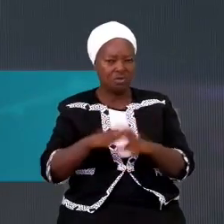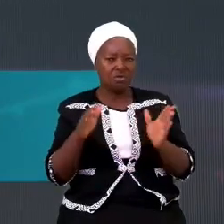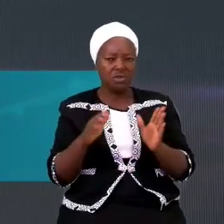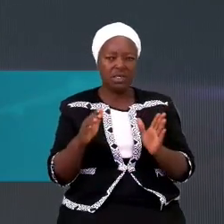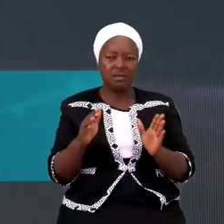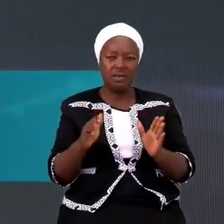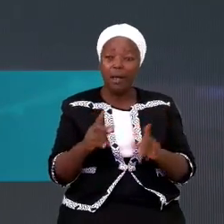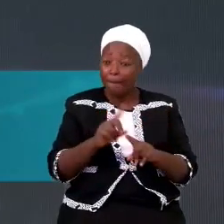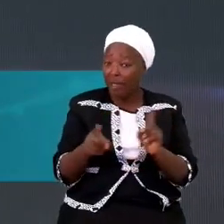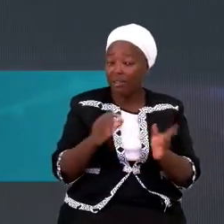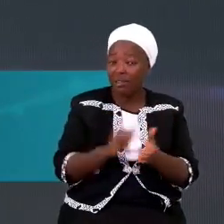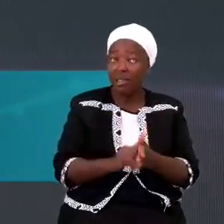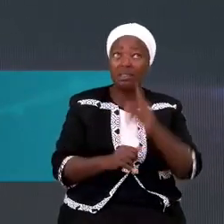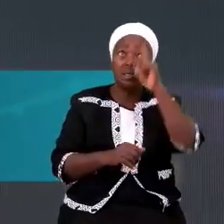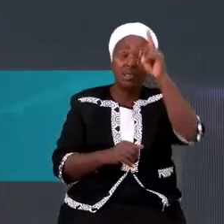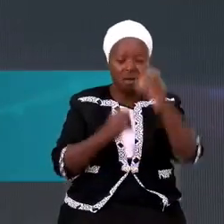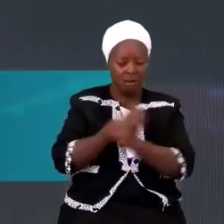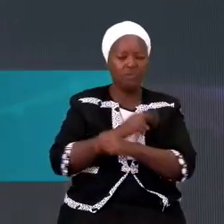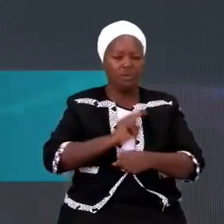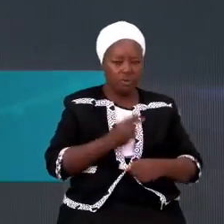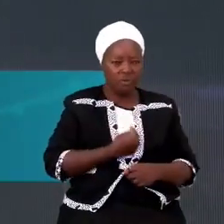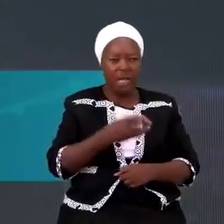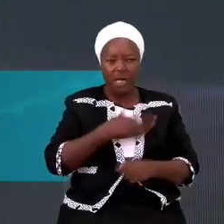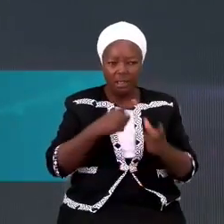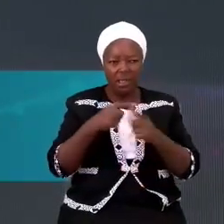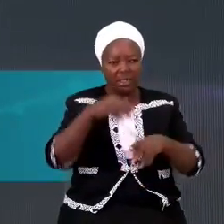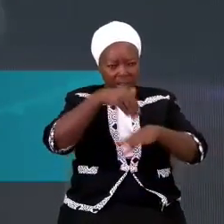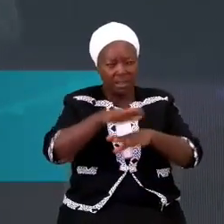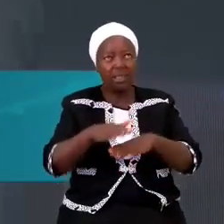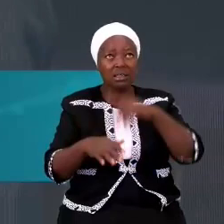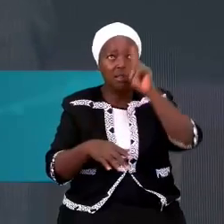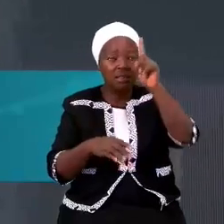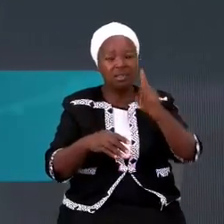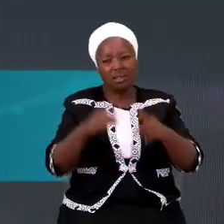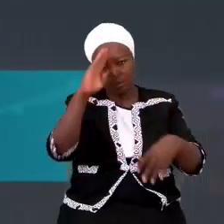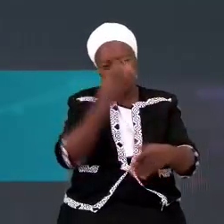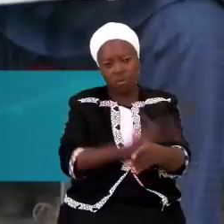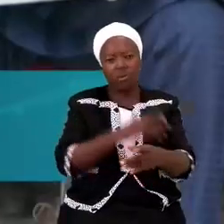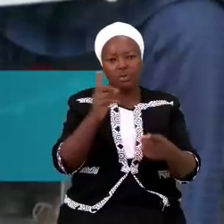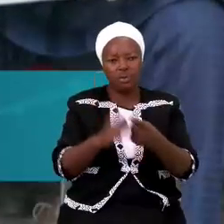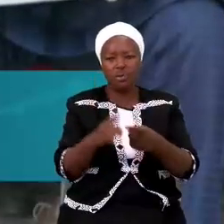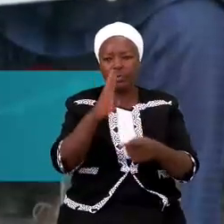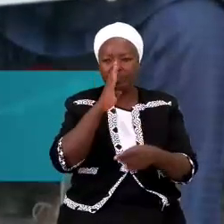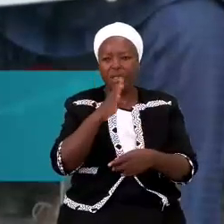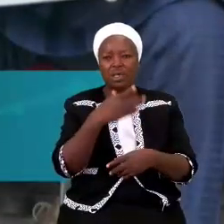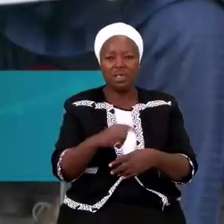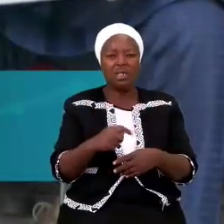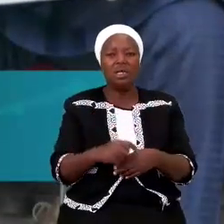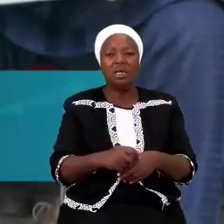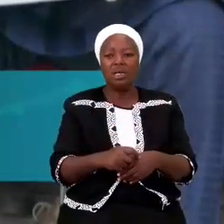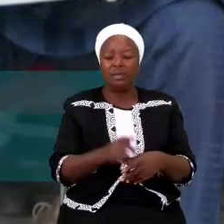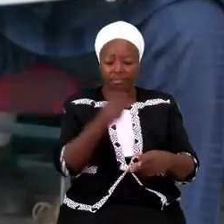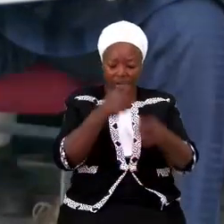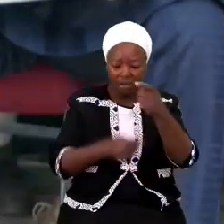the propitiation for our sins. Now in verse 19, says, now we love